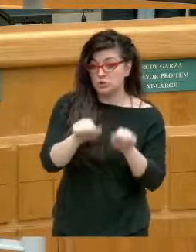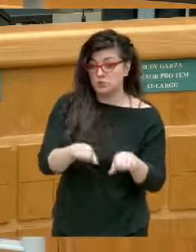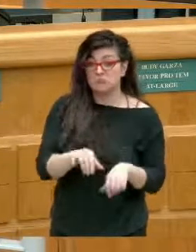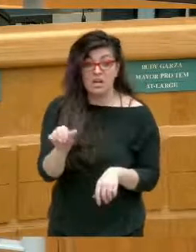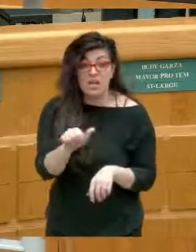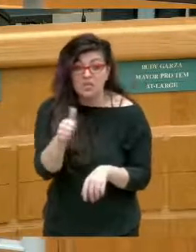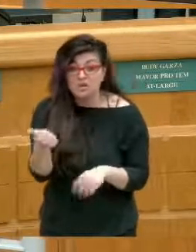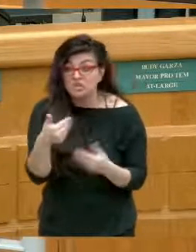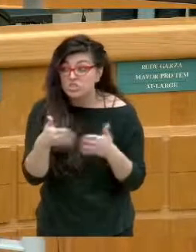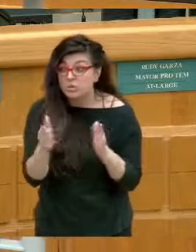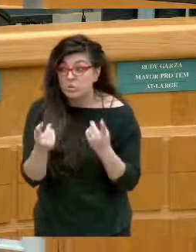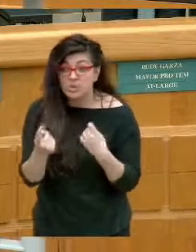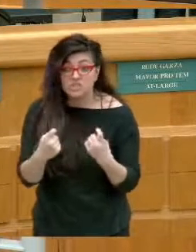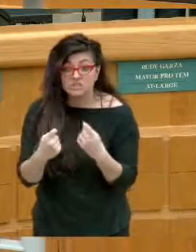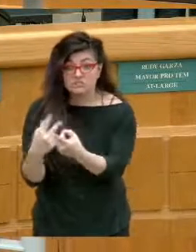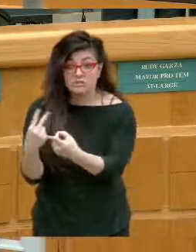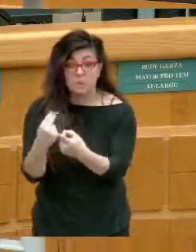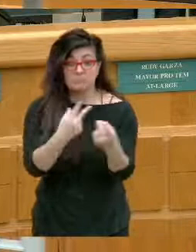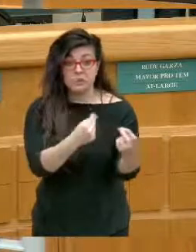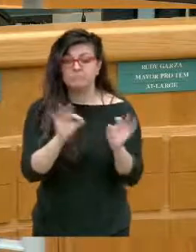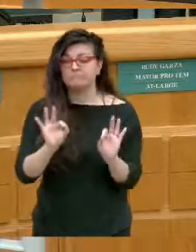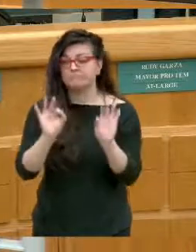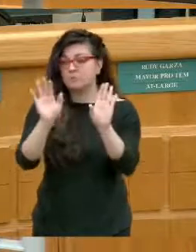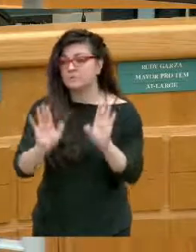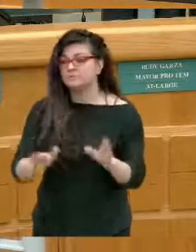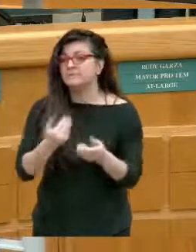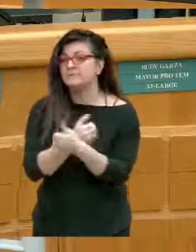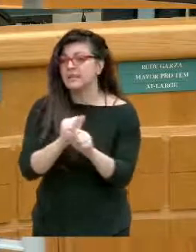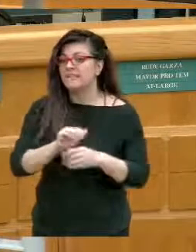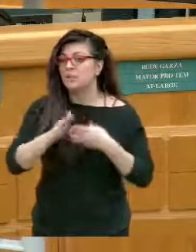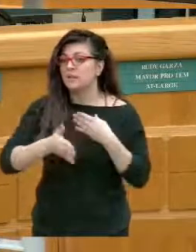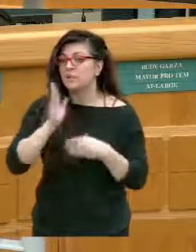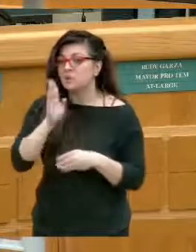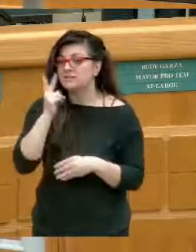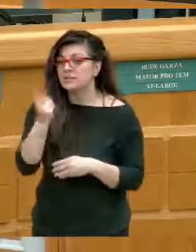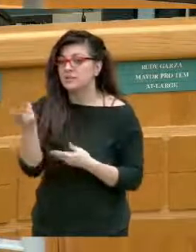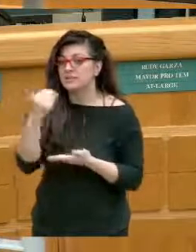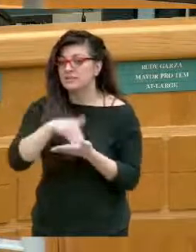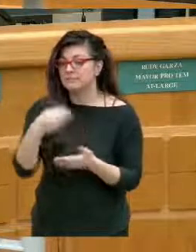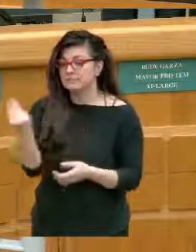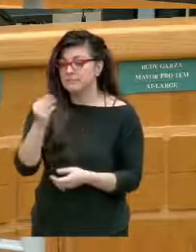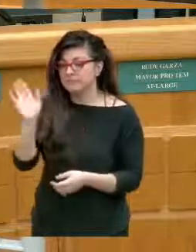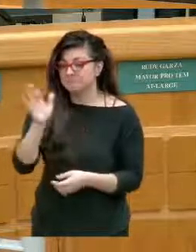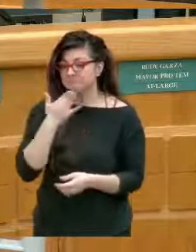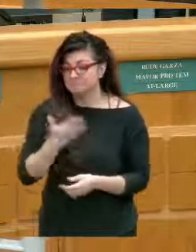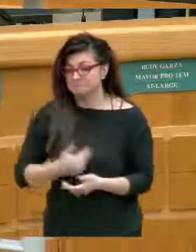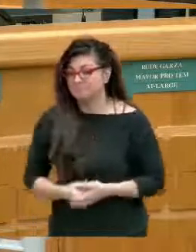Okay, great. All right, well, have a safe weekend, everybody. We'll see you all back here on Monday. Thank you.